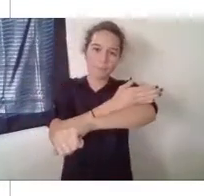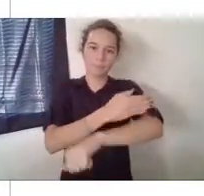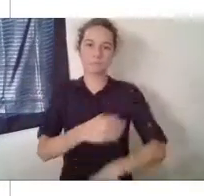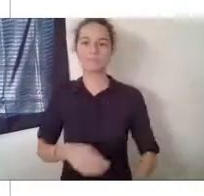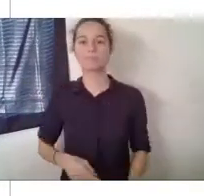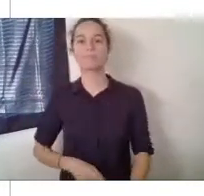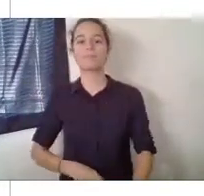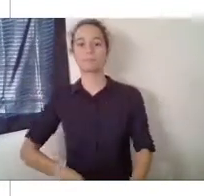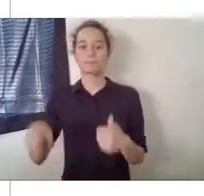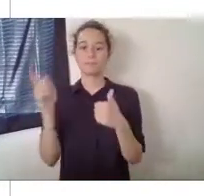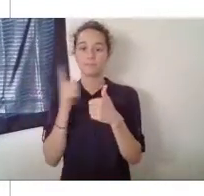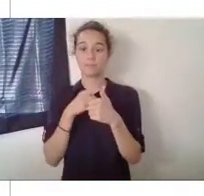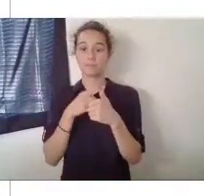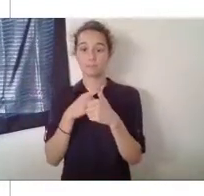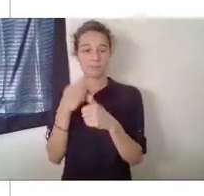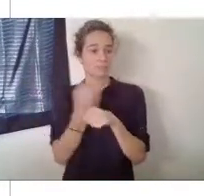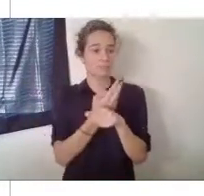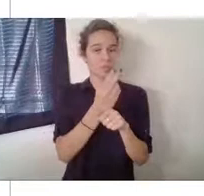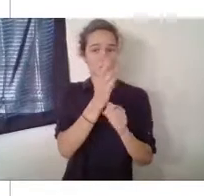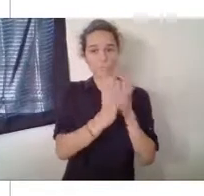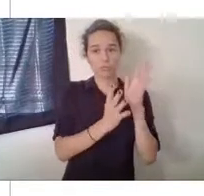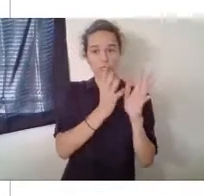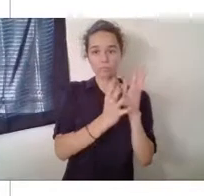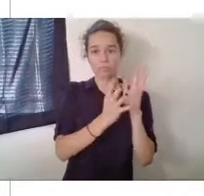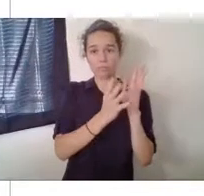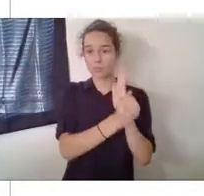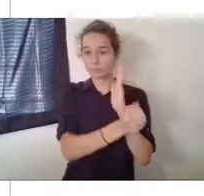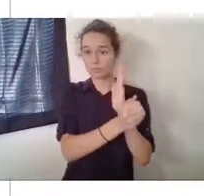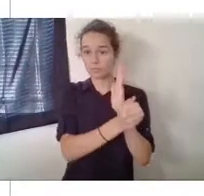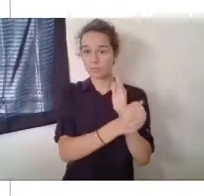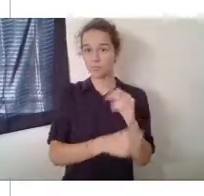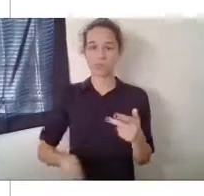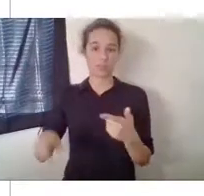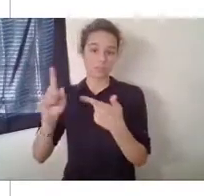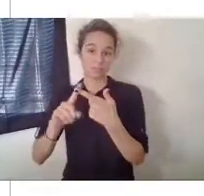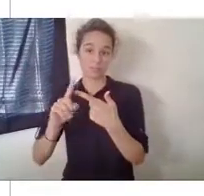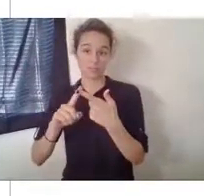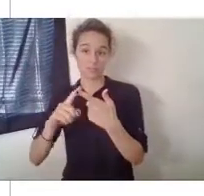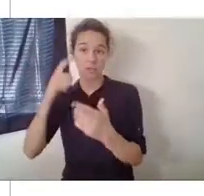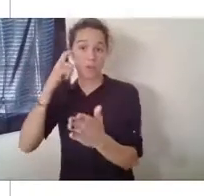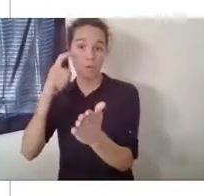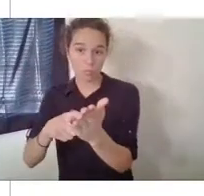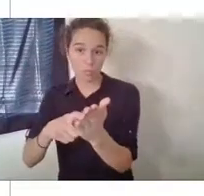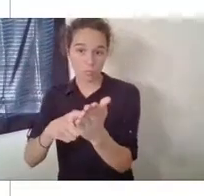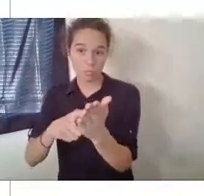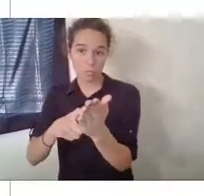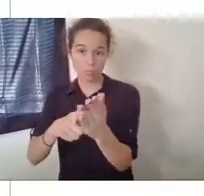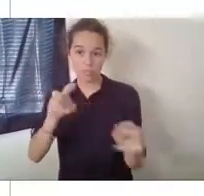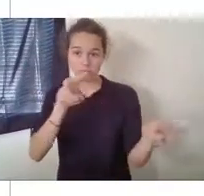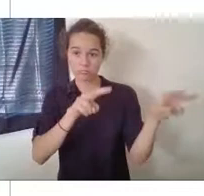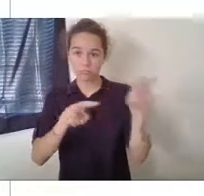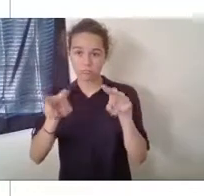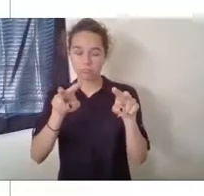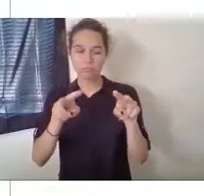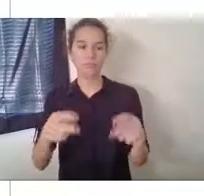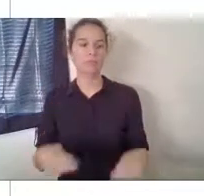about today and over the course of the quarter. But the second thing is to notice. Of course, you're going to be looking for eye